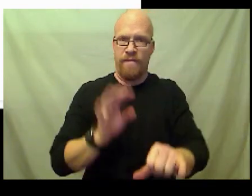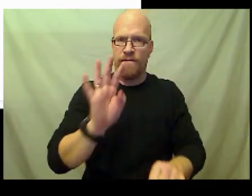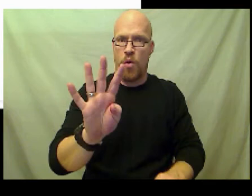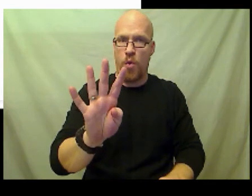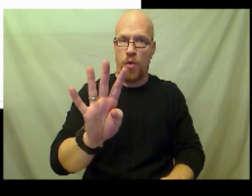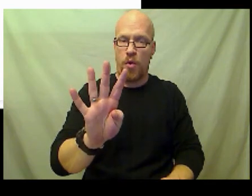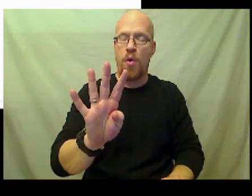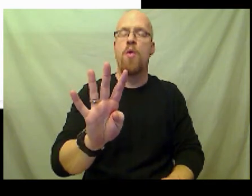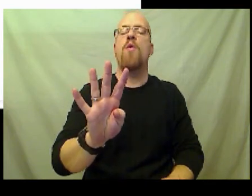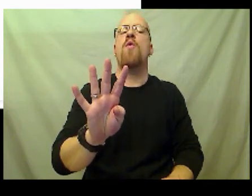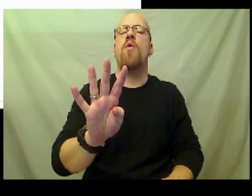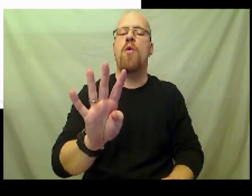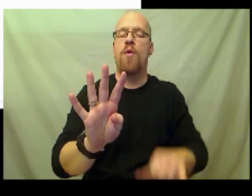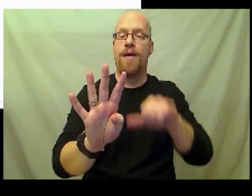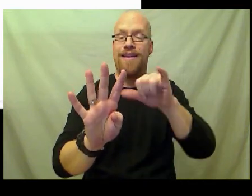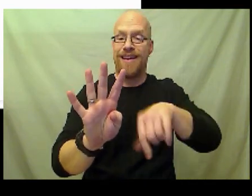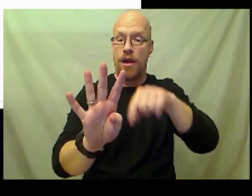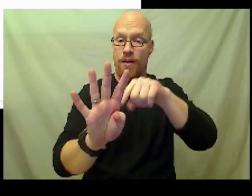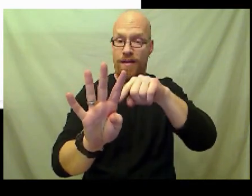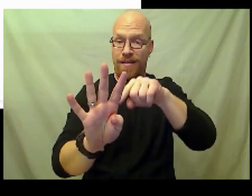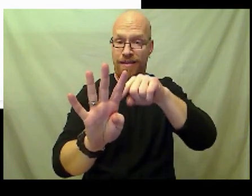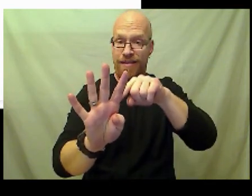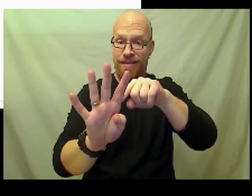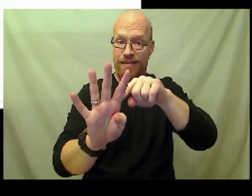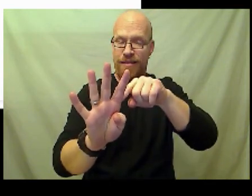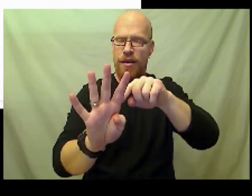So that's that 4.